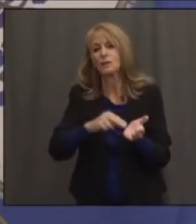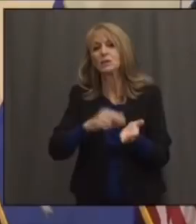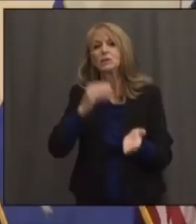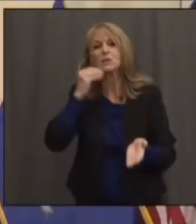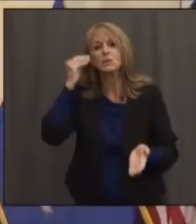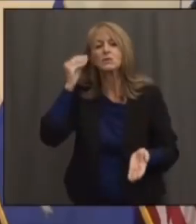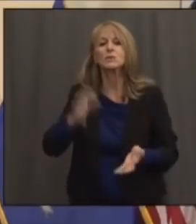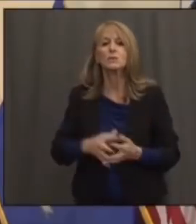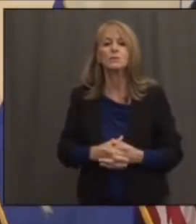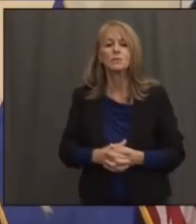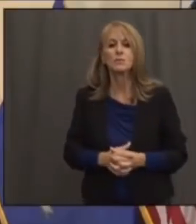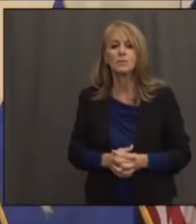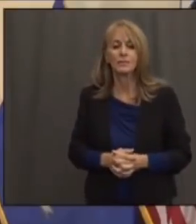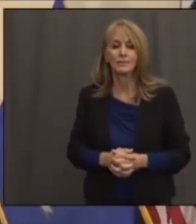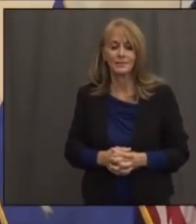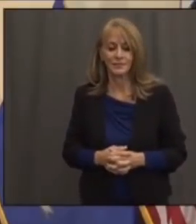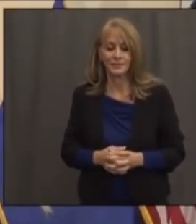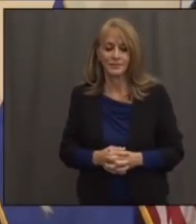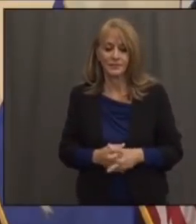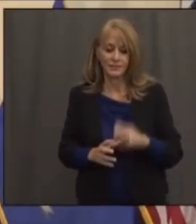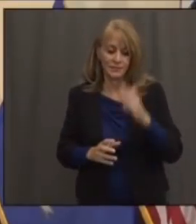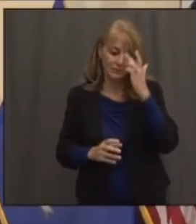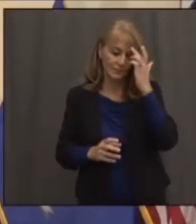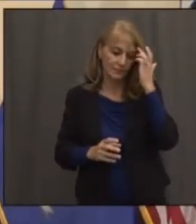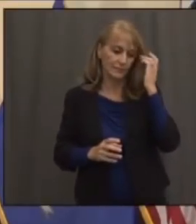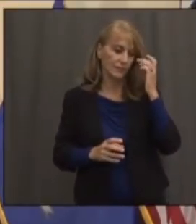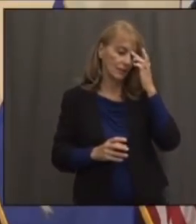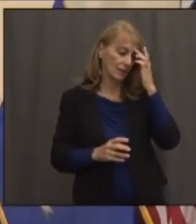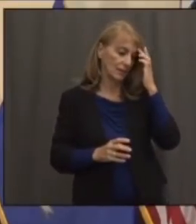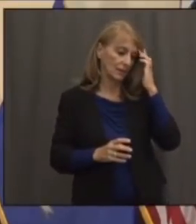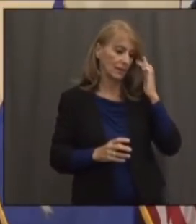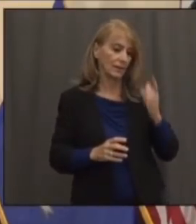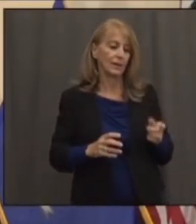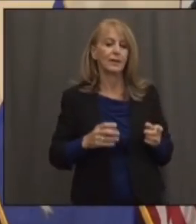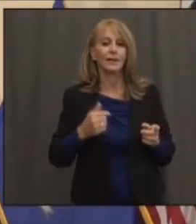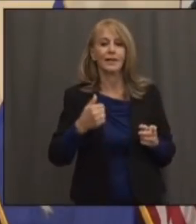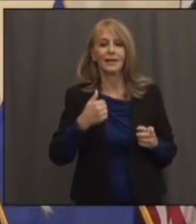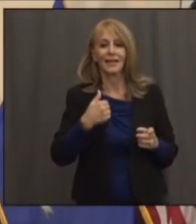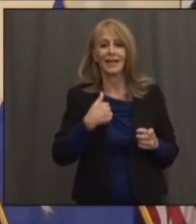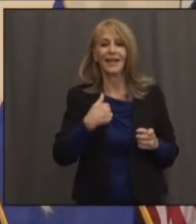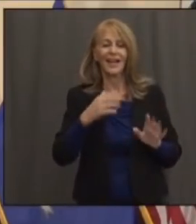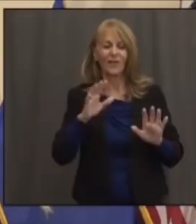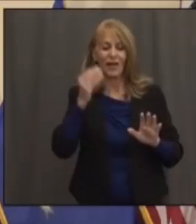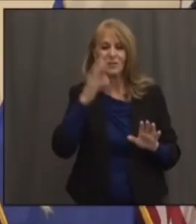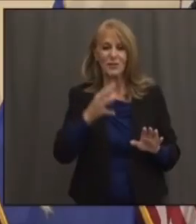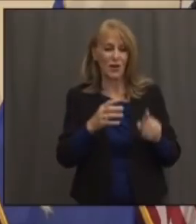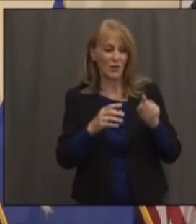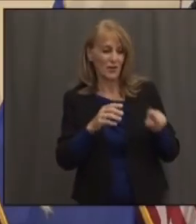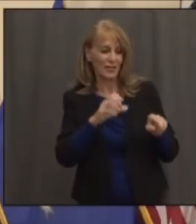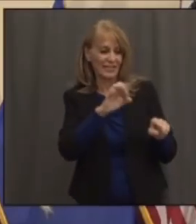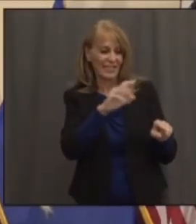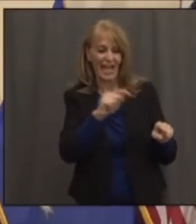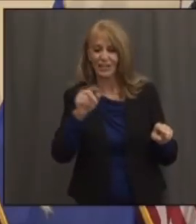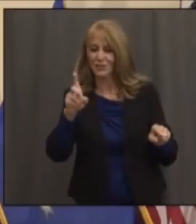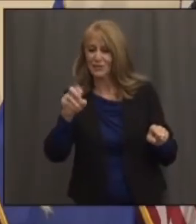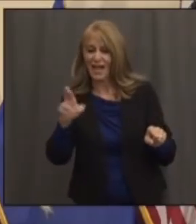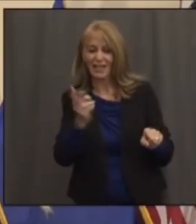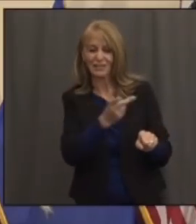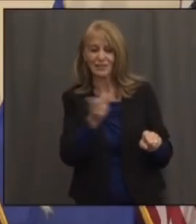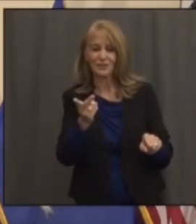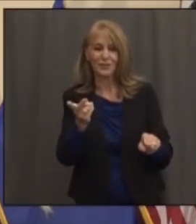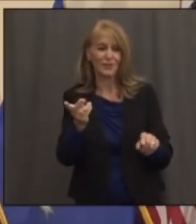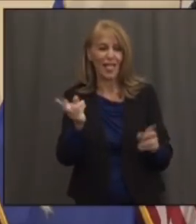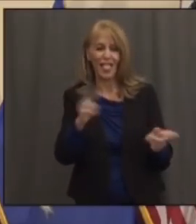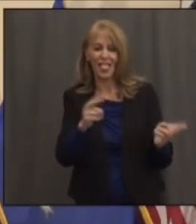Great. And Dr. Gottlieb, first of all, I'm loving the back and forth between you and Dr. Koh. It's clear you guys have a fun relationship. We're